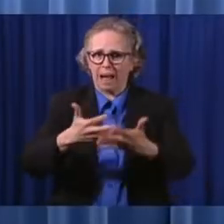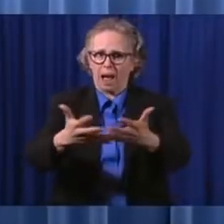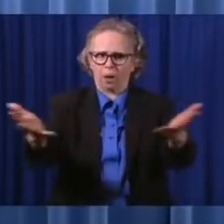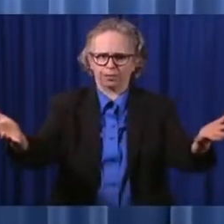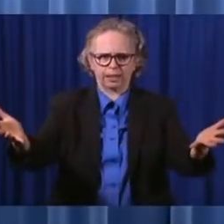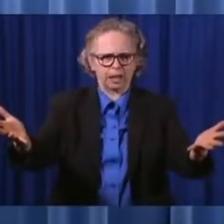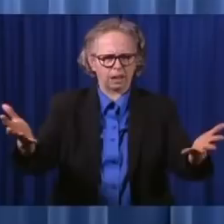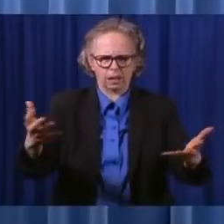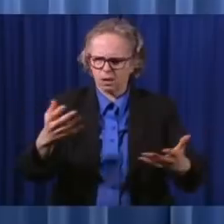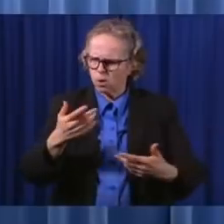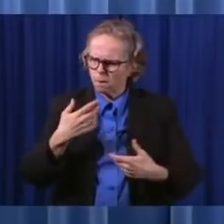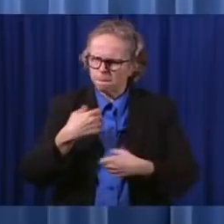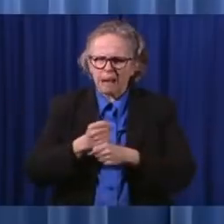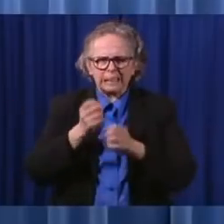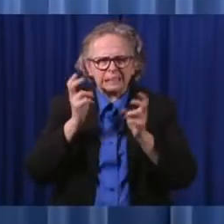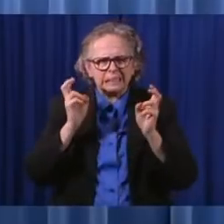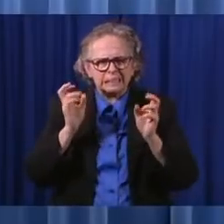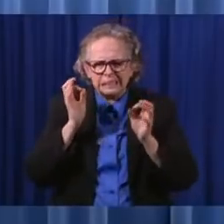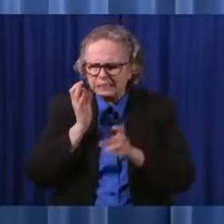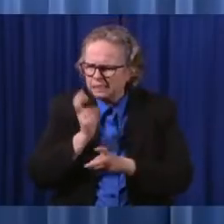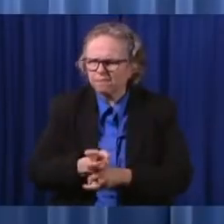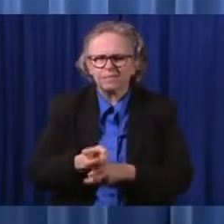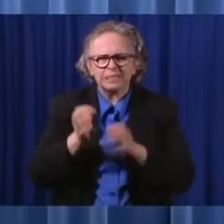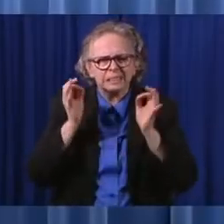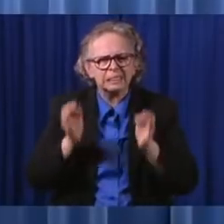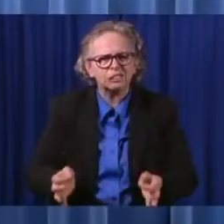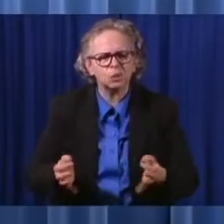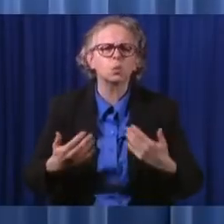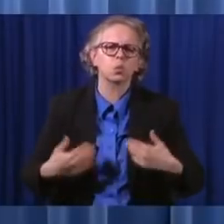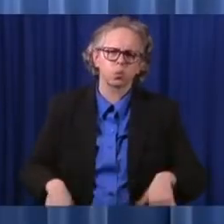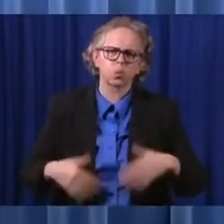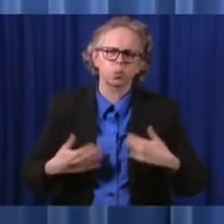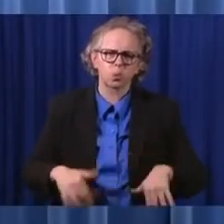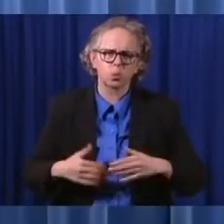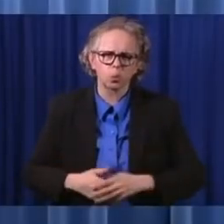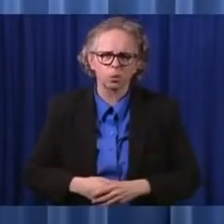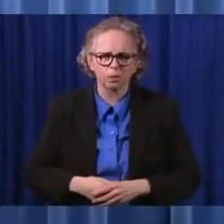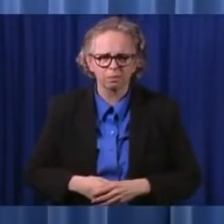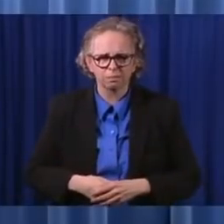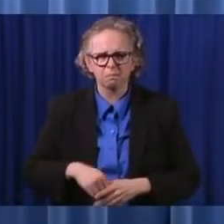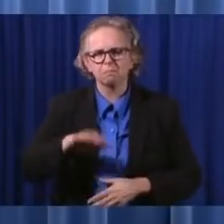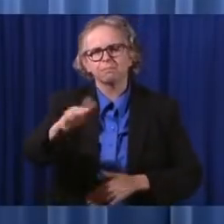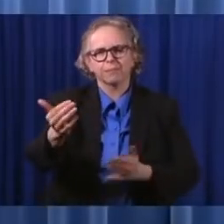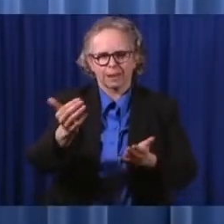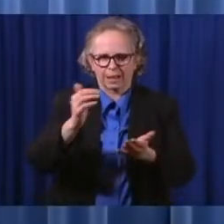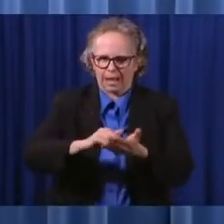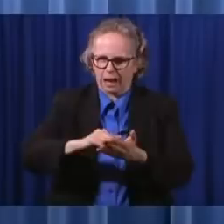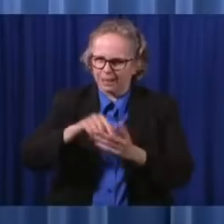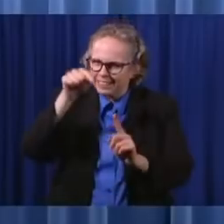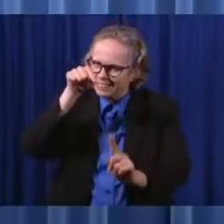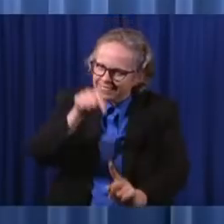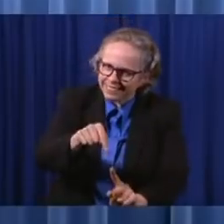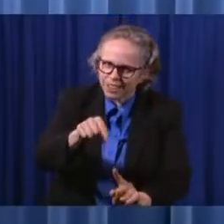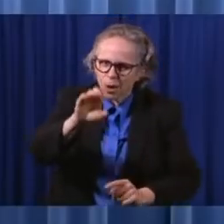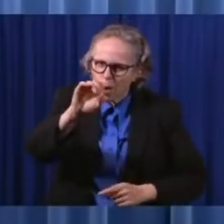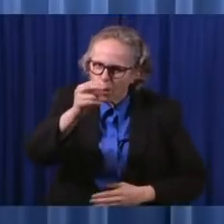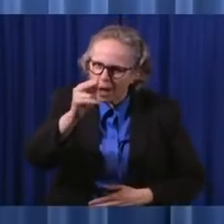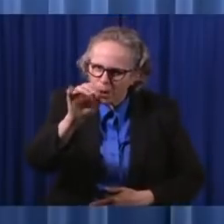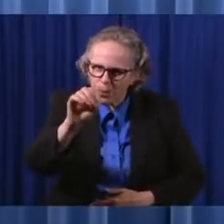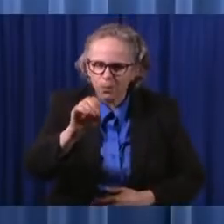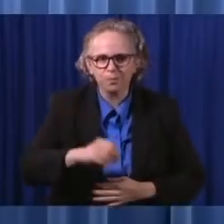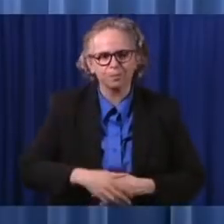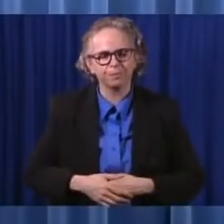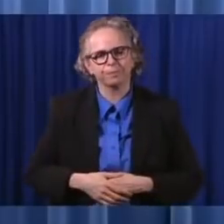decisions, let us not forget, and again, I'm talking about Ohio, but in every time you